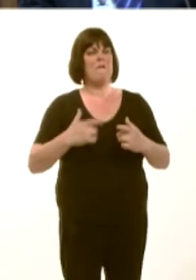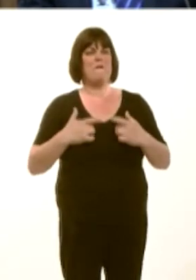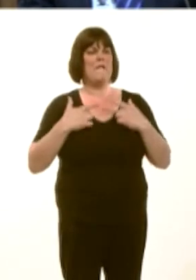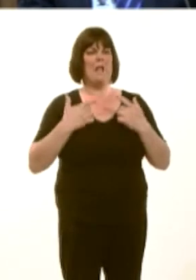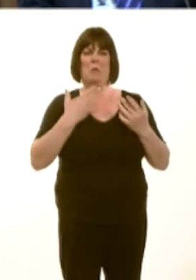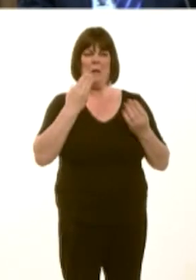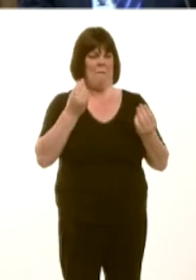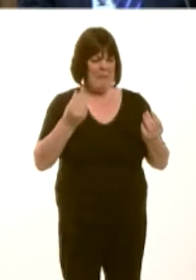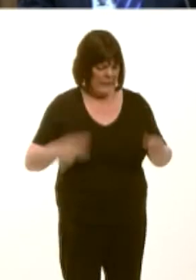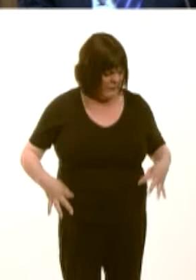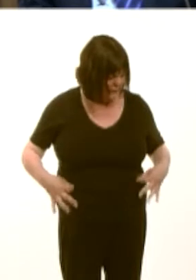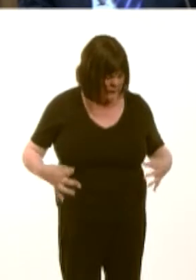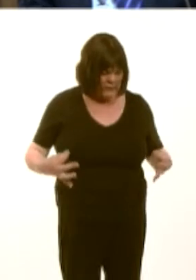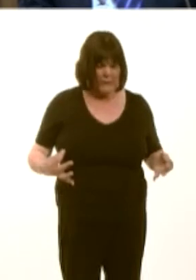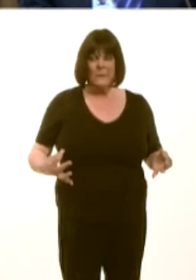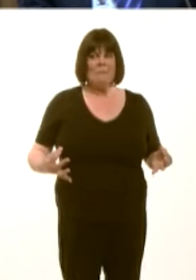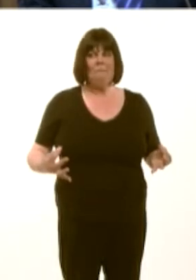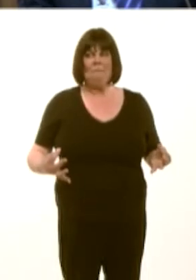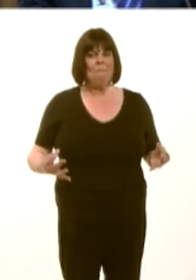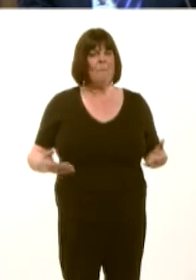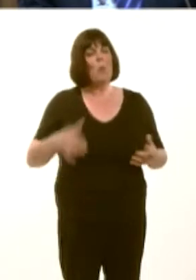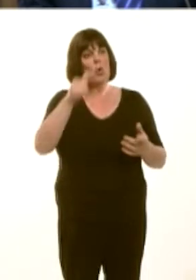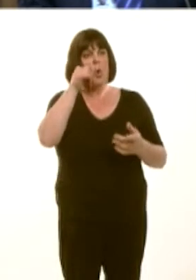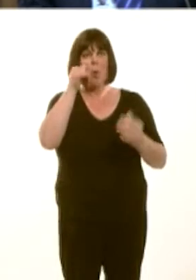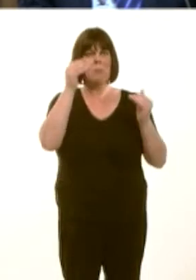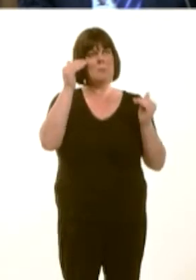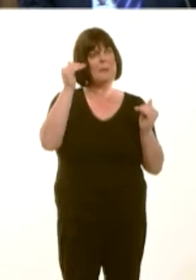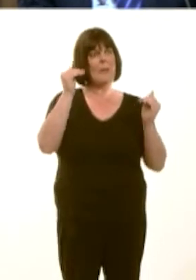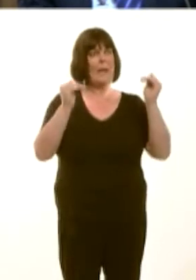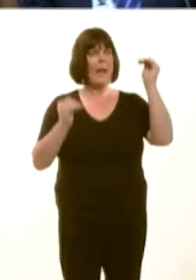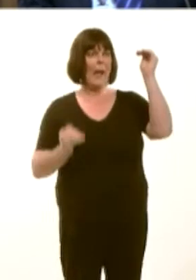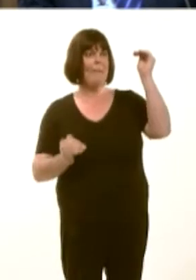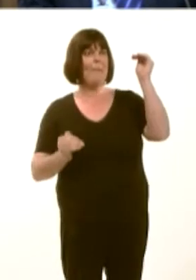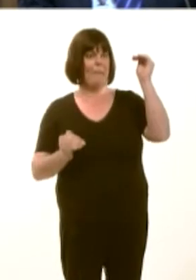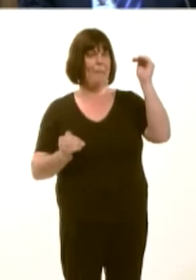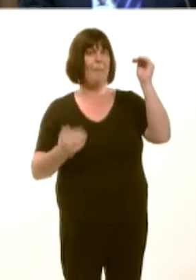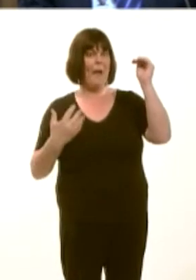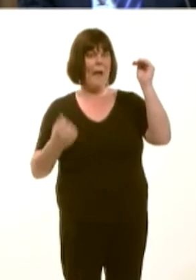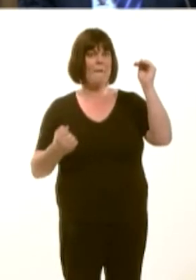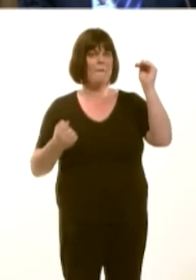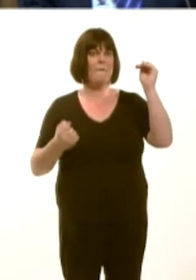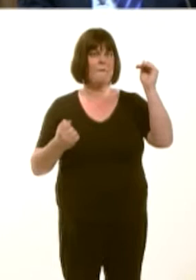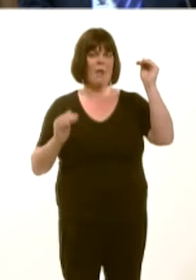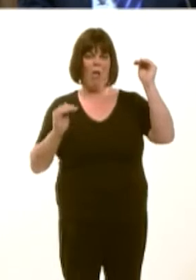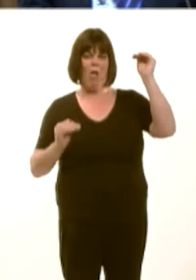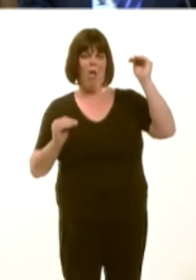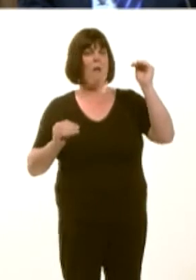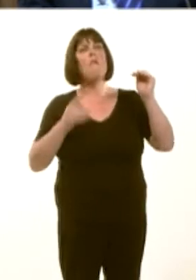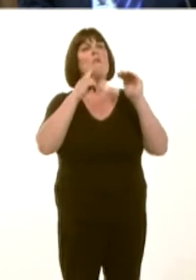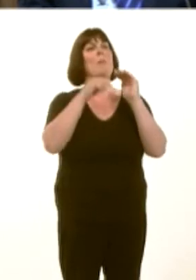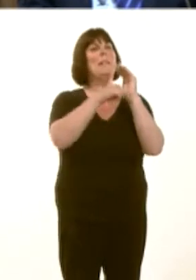enough money in their pockets, and we know that there is a gap which is now greater than the deficit stood